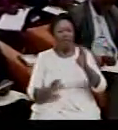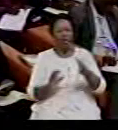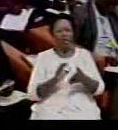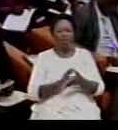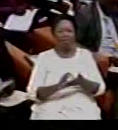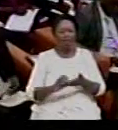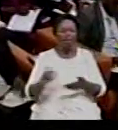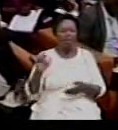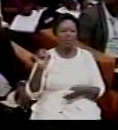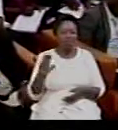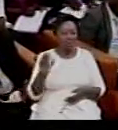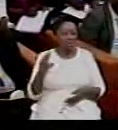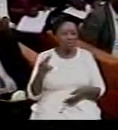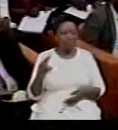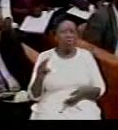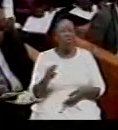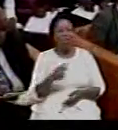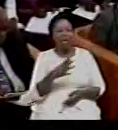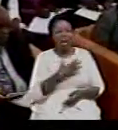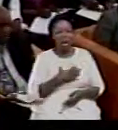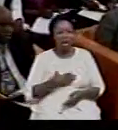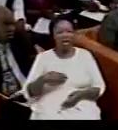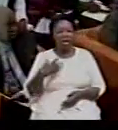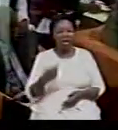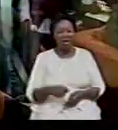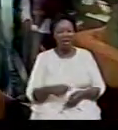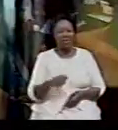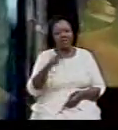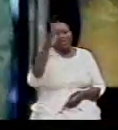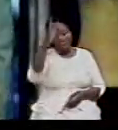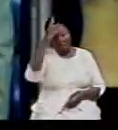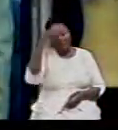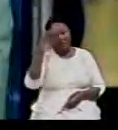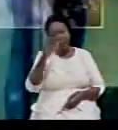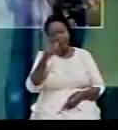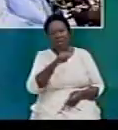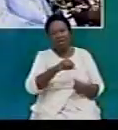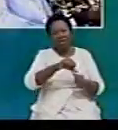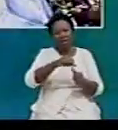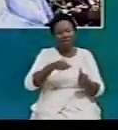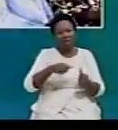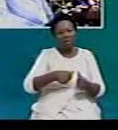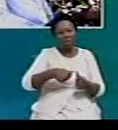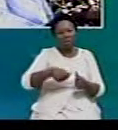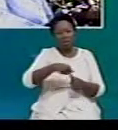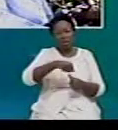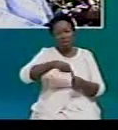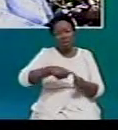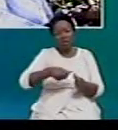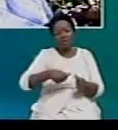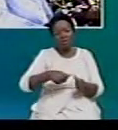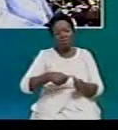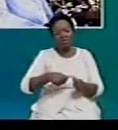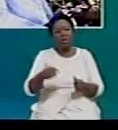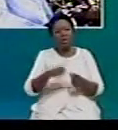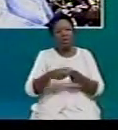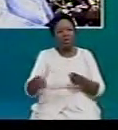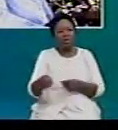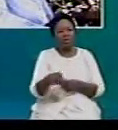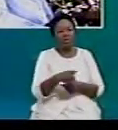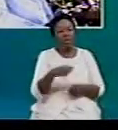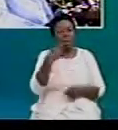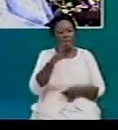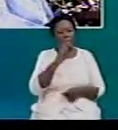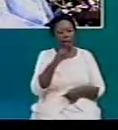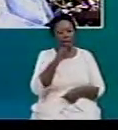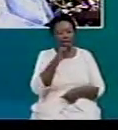from verse 12, and the father of the circumcision, to them who are not